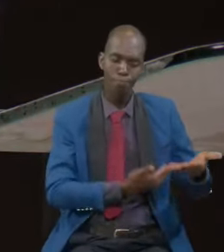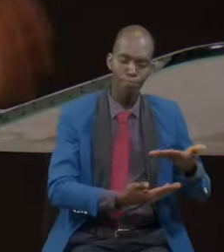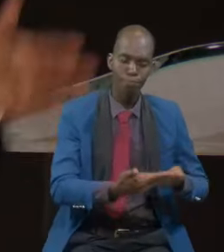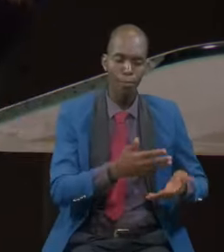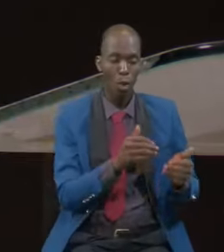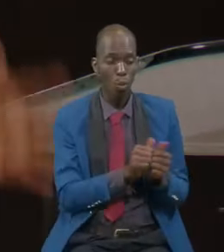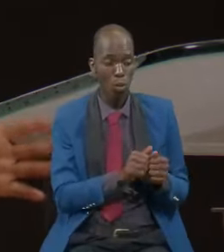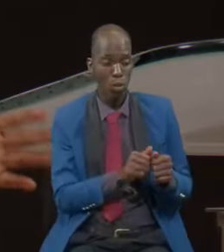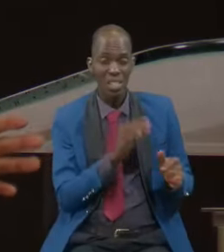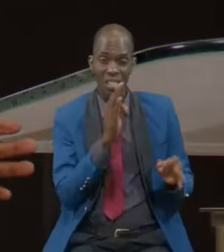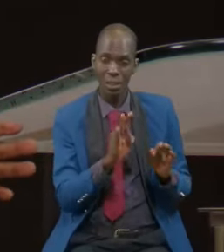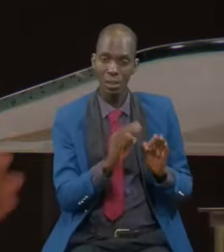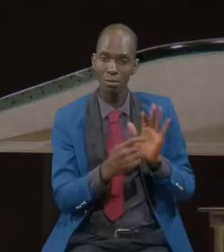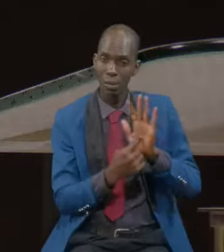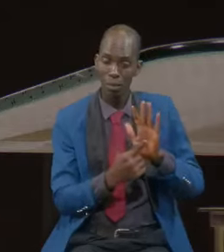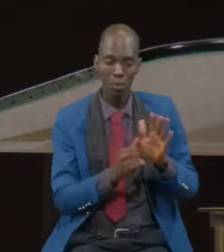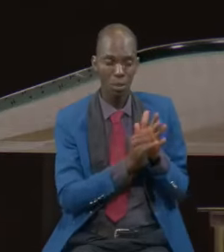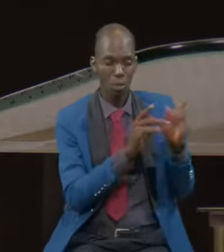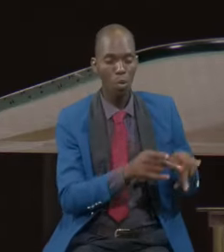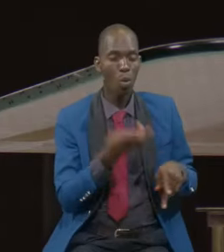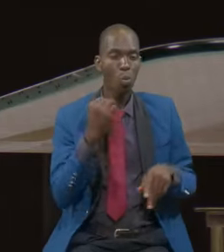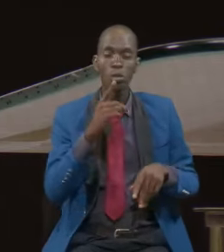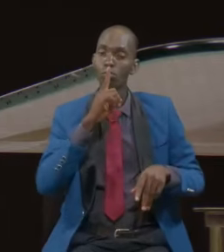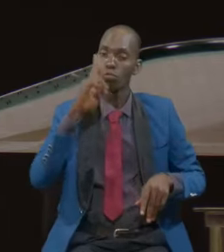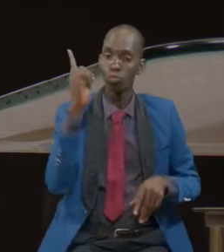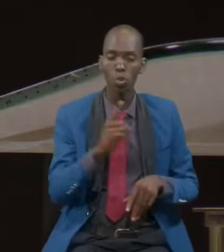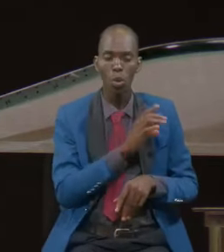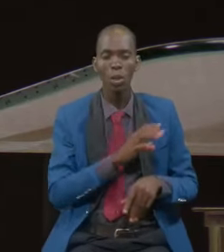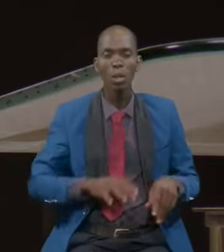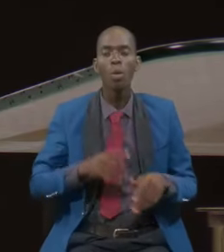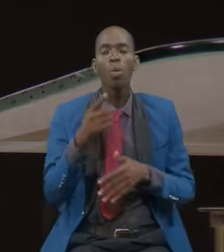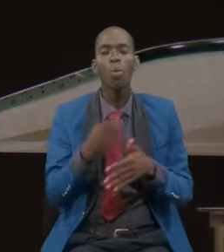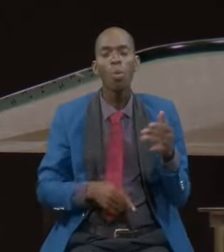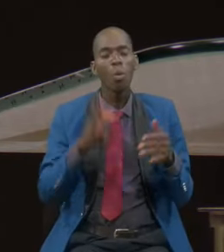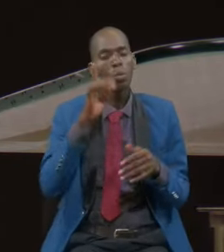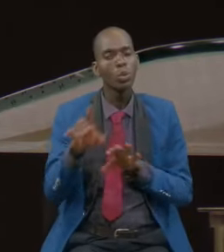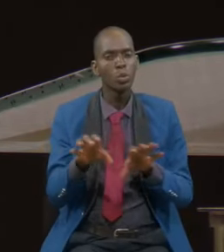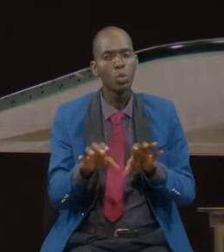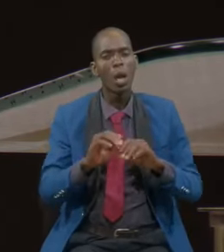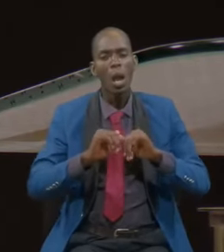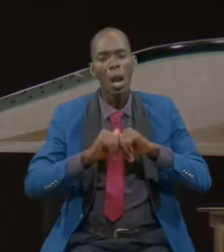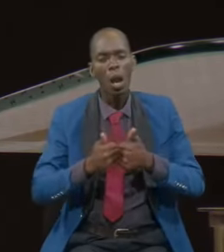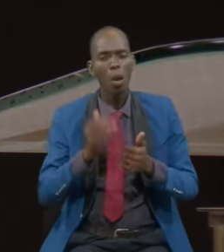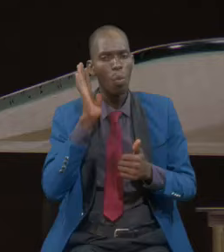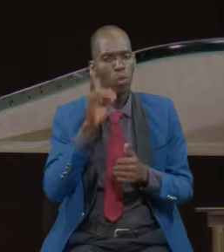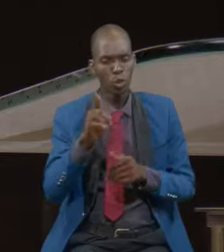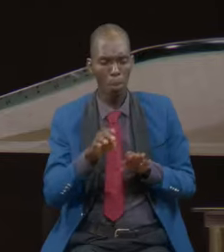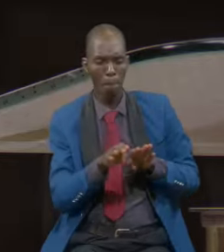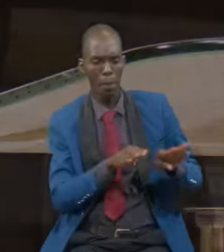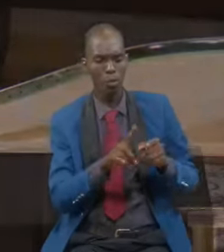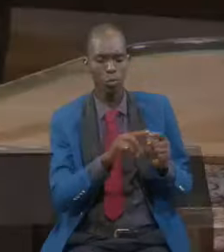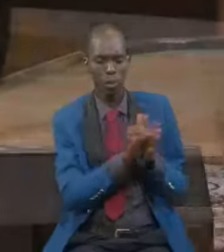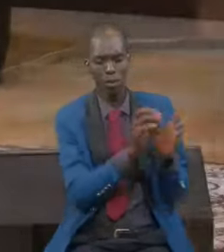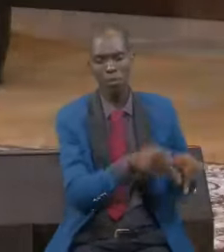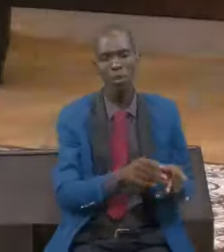real, real Christ, what will you do? How will you behave if